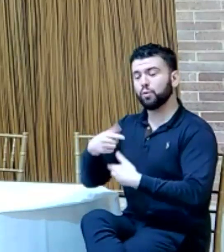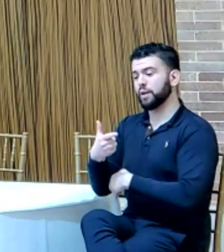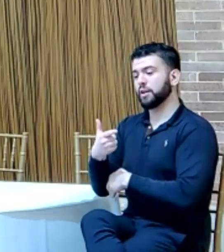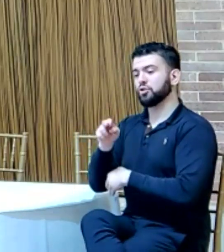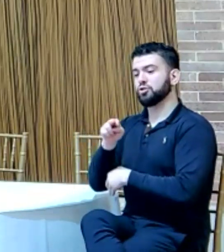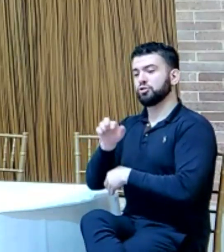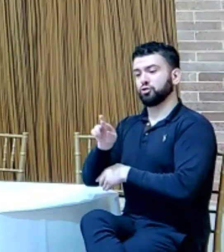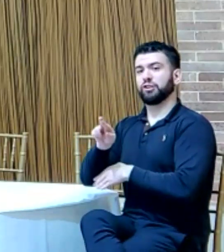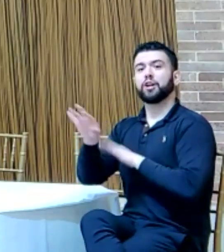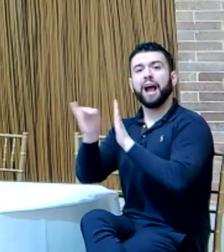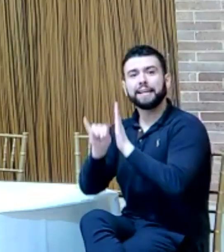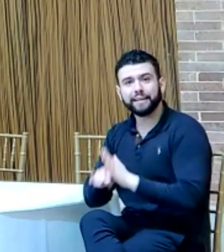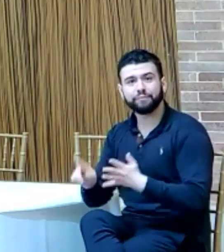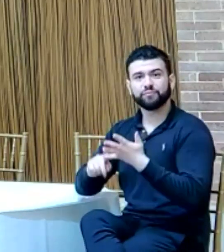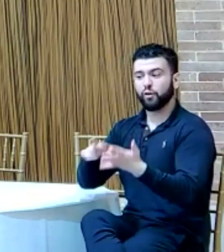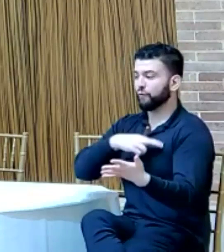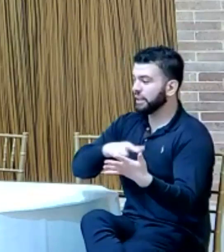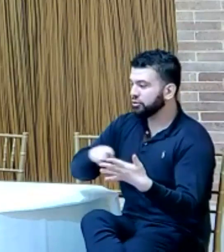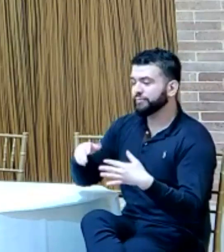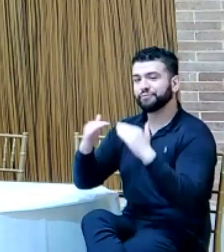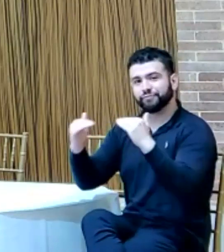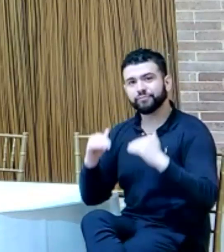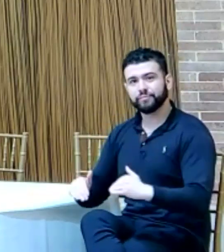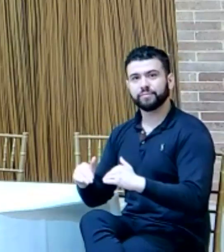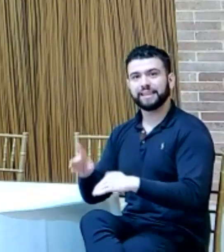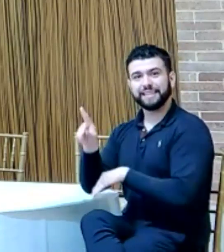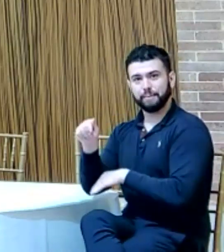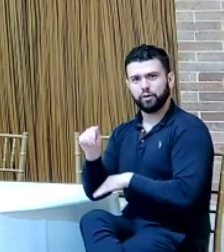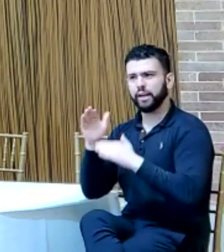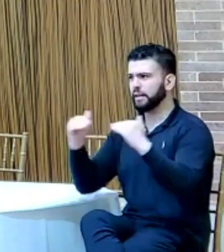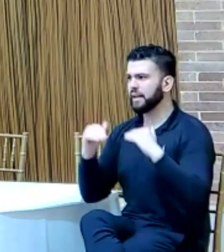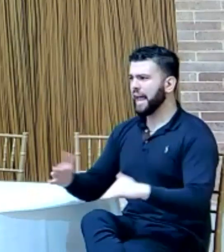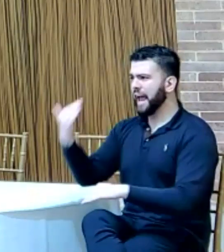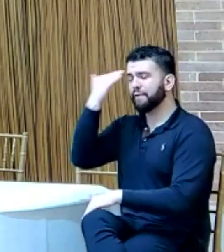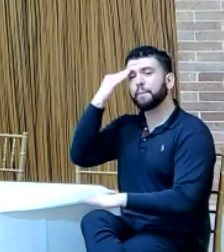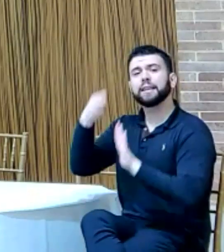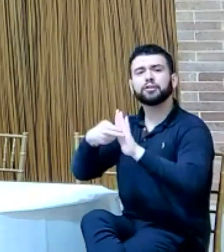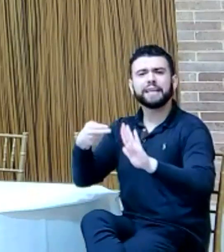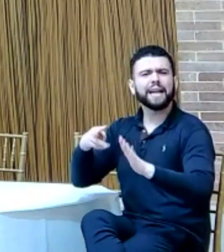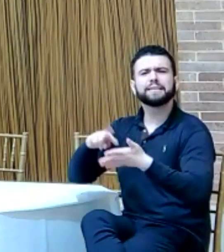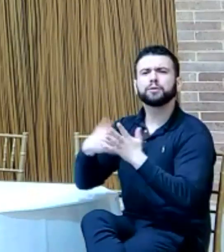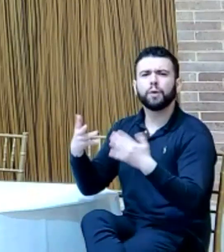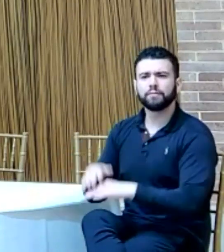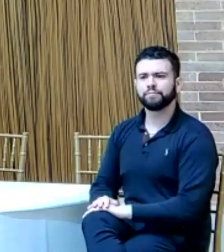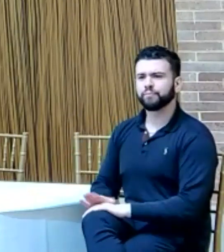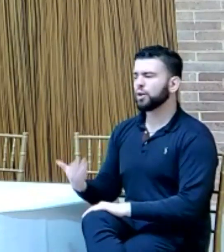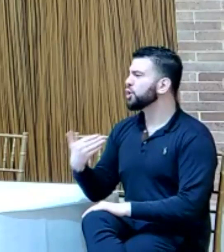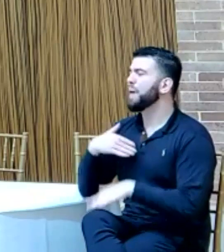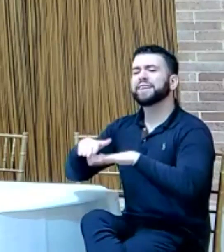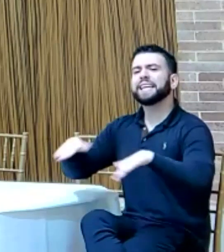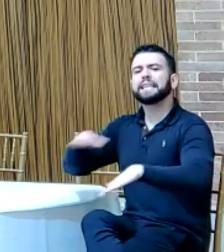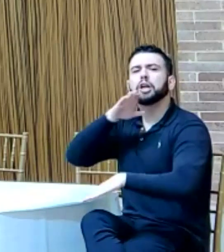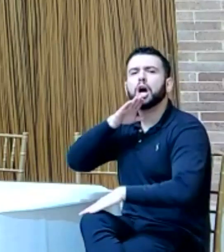orientation there's religion there's disability and familial status familial status fancy word just for saying somebody has kids under the age of